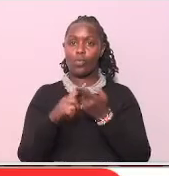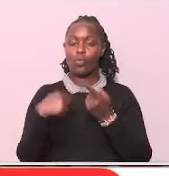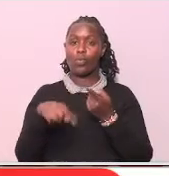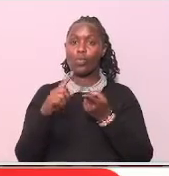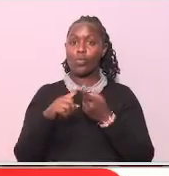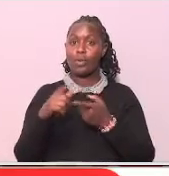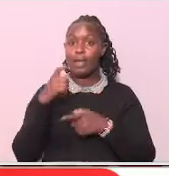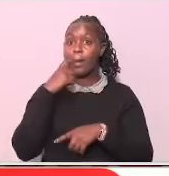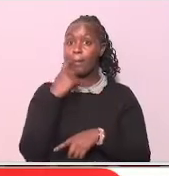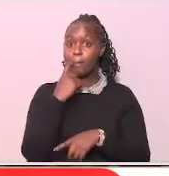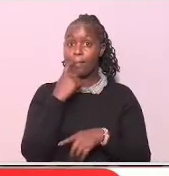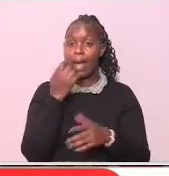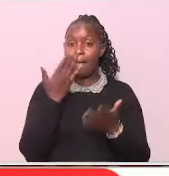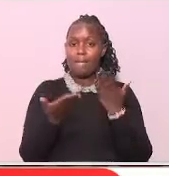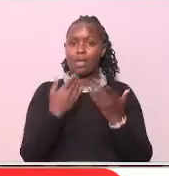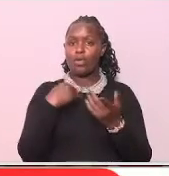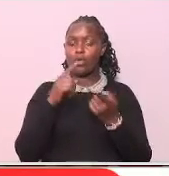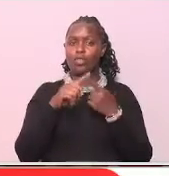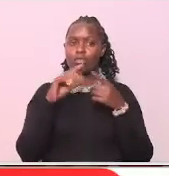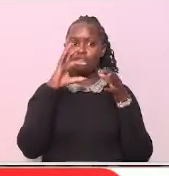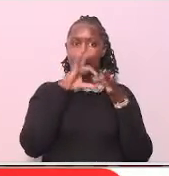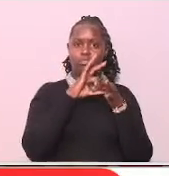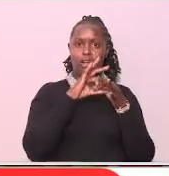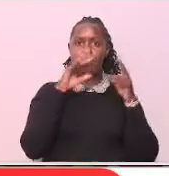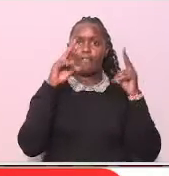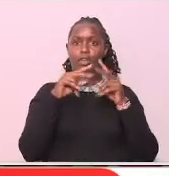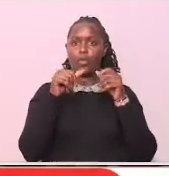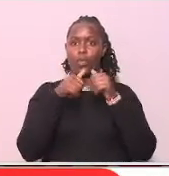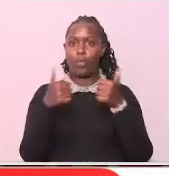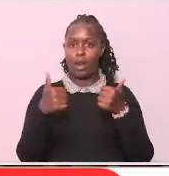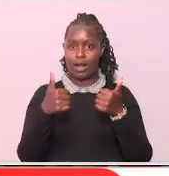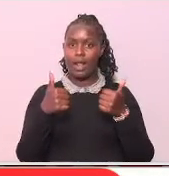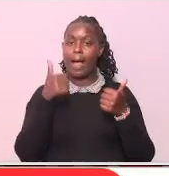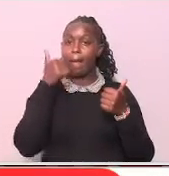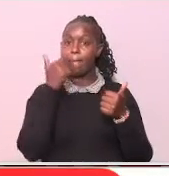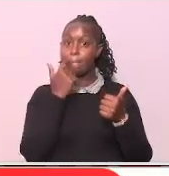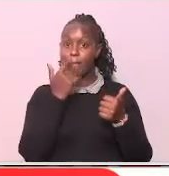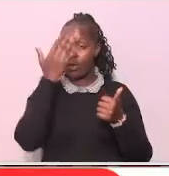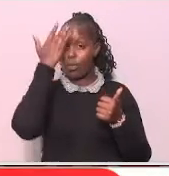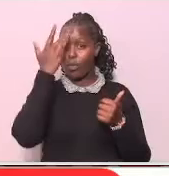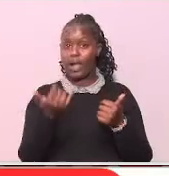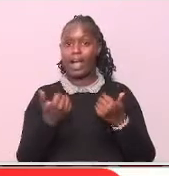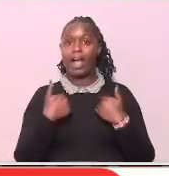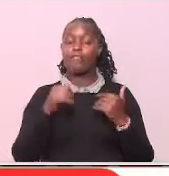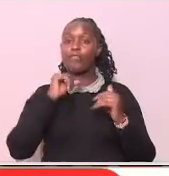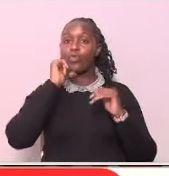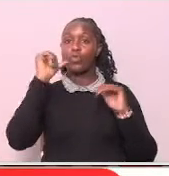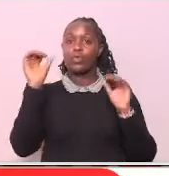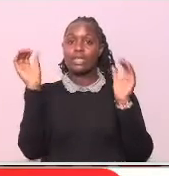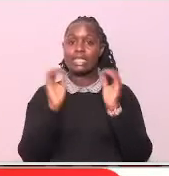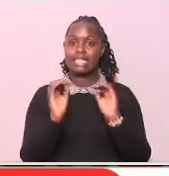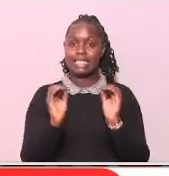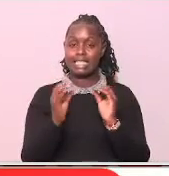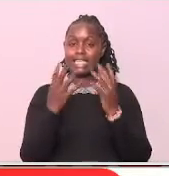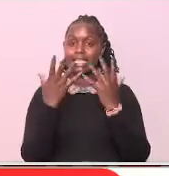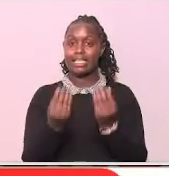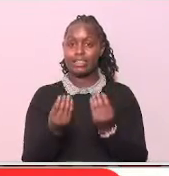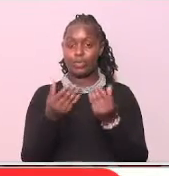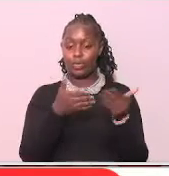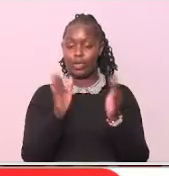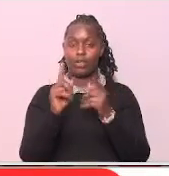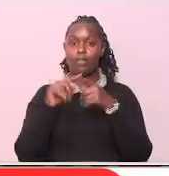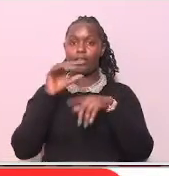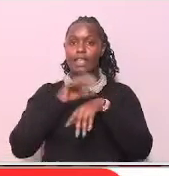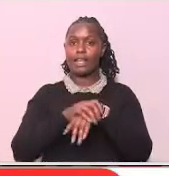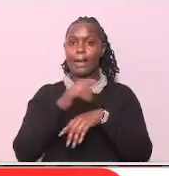may not be able to attach very well or to enjoy the breastfeeding because they have known an easier way of getting milk without having